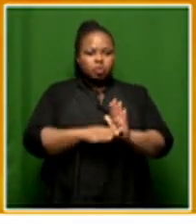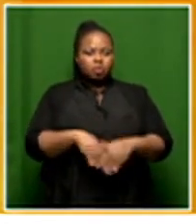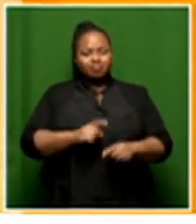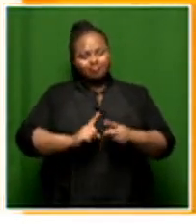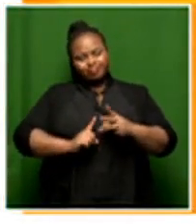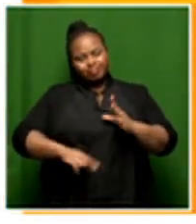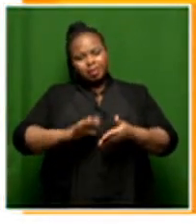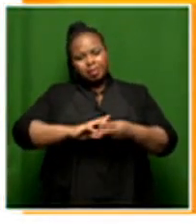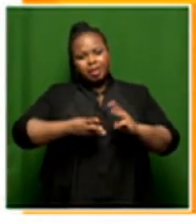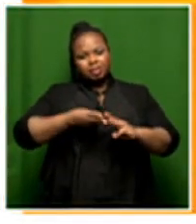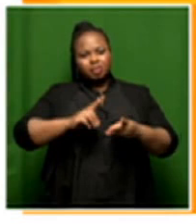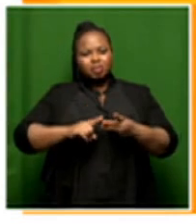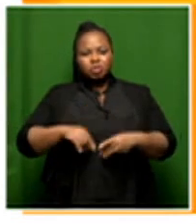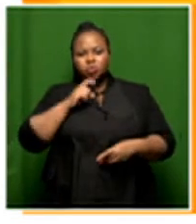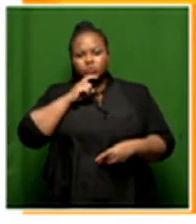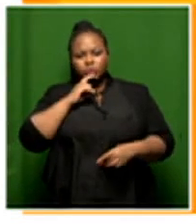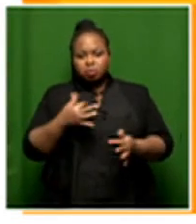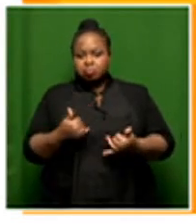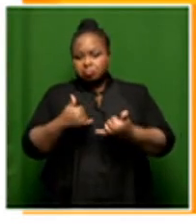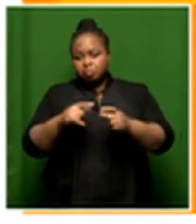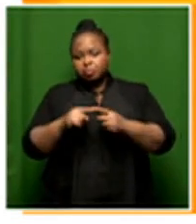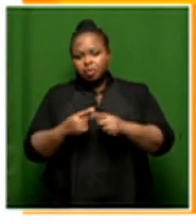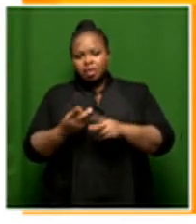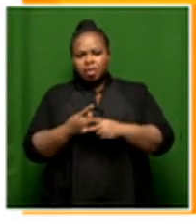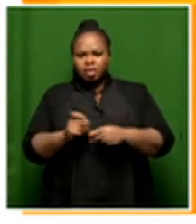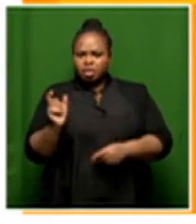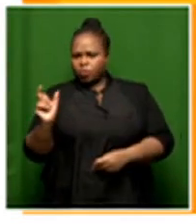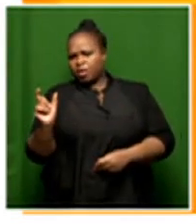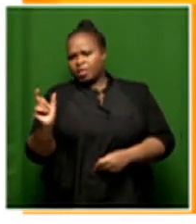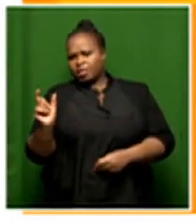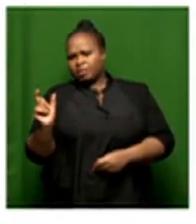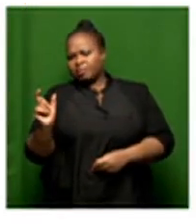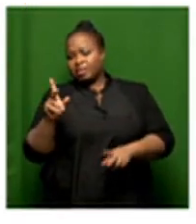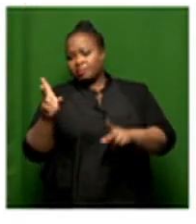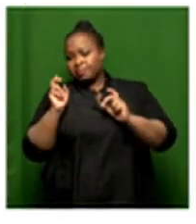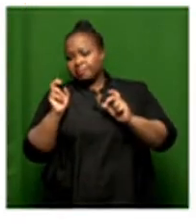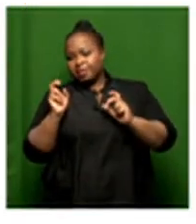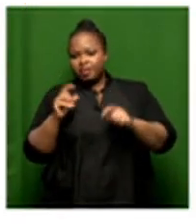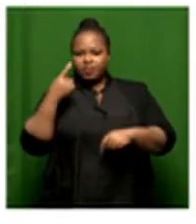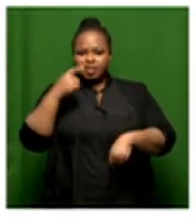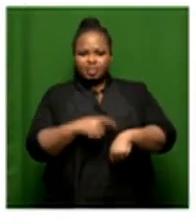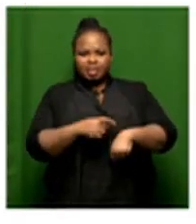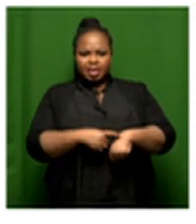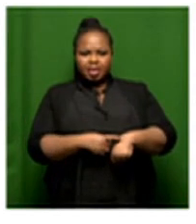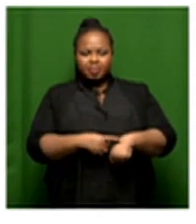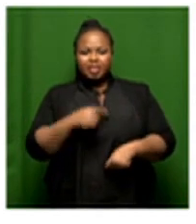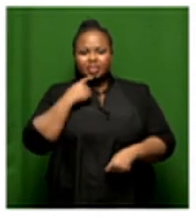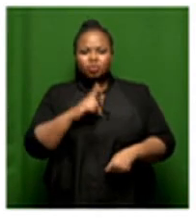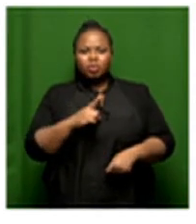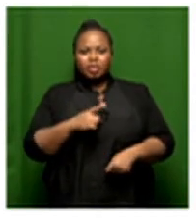all aspects of mathematics and uses rewards. And here's a word that I came into contact for the very first time. They